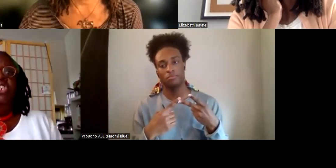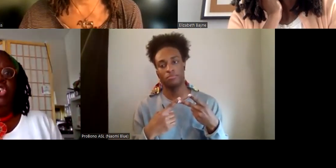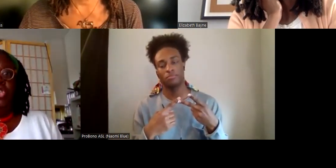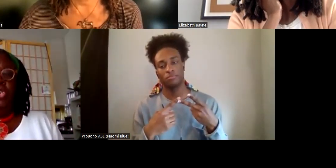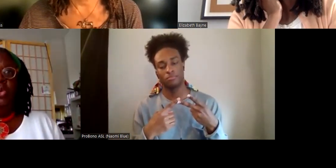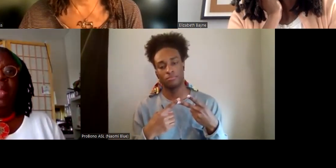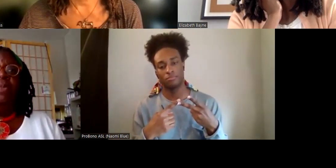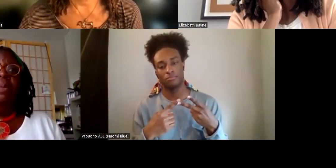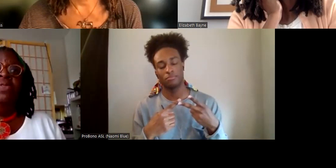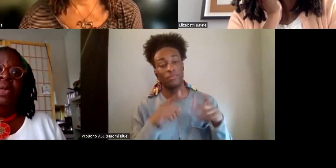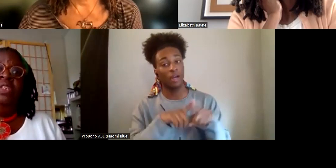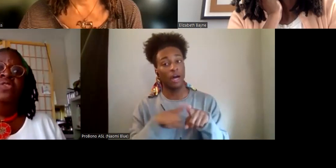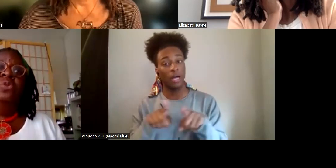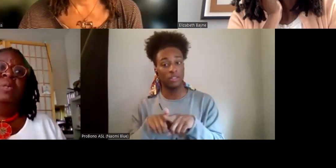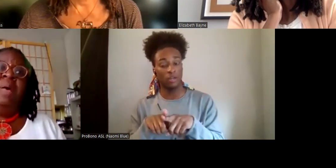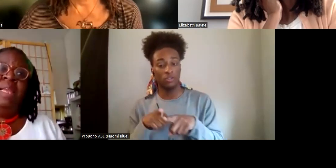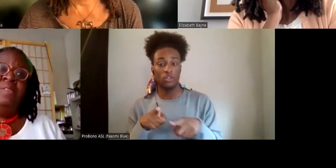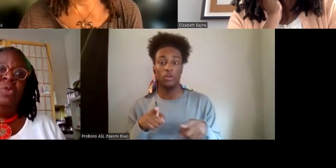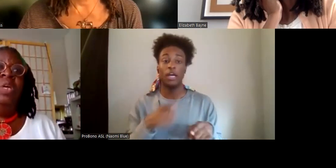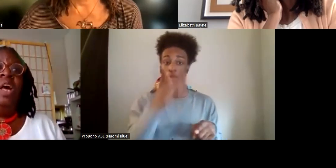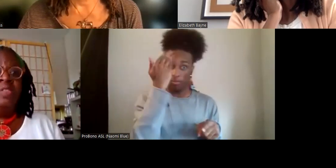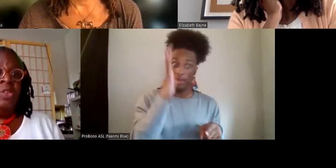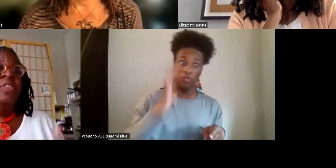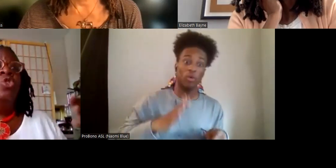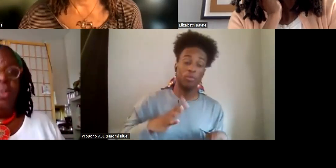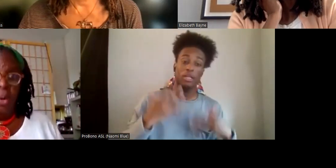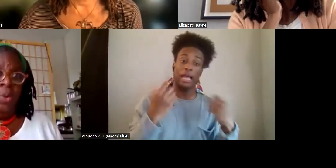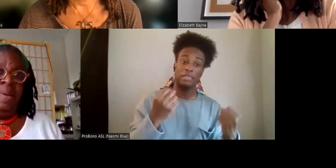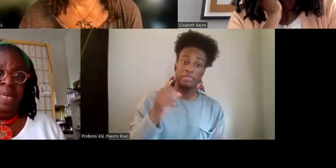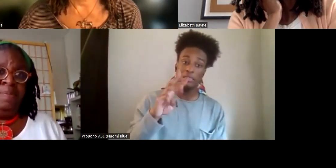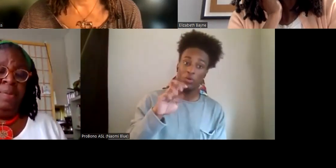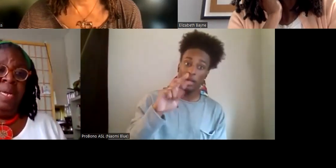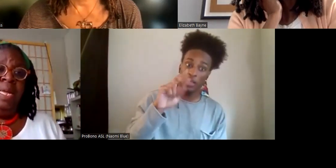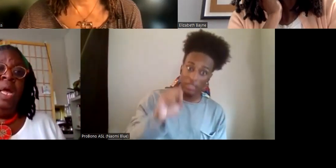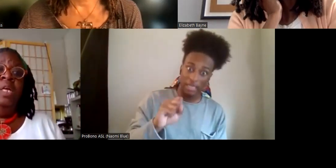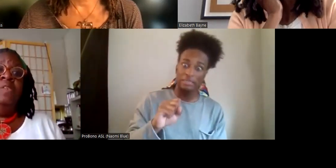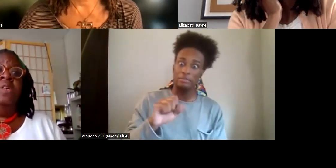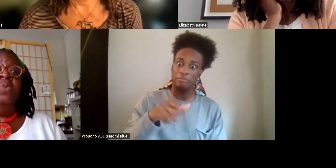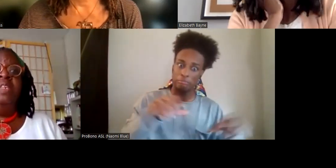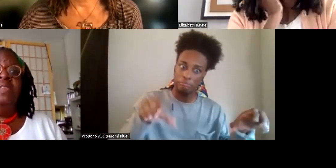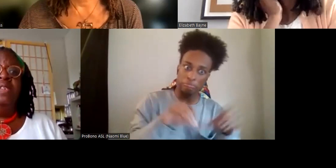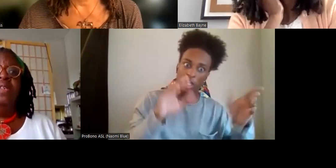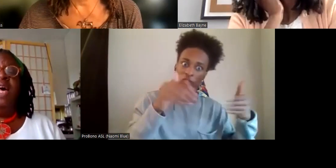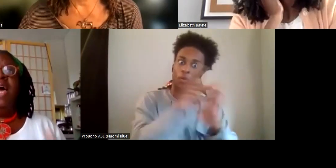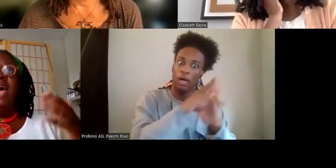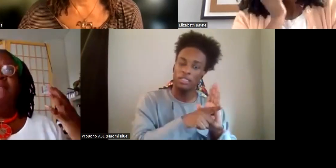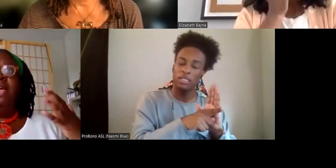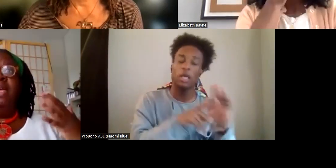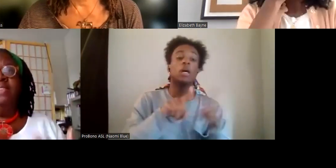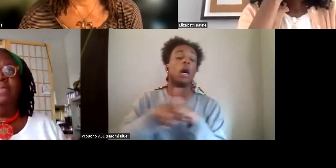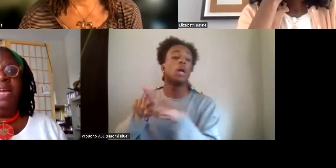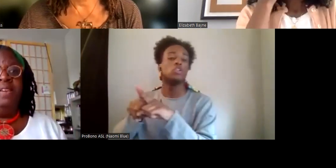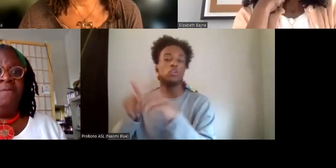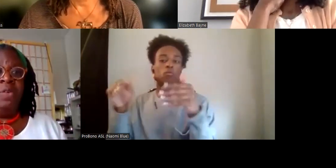in addition to Black Women for Wellness doing policy, we also still do programming, right? So we still